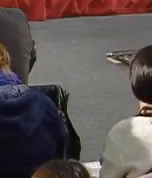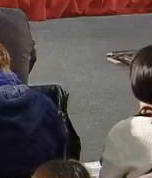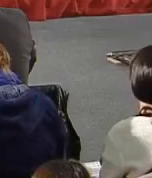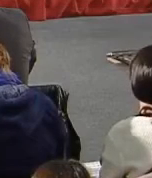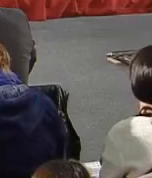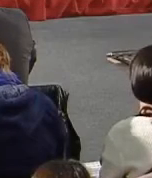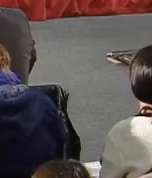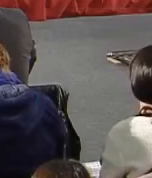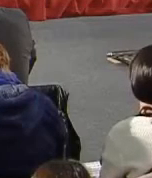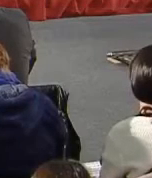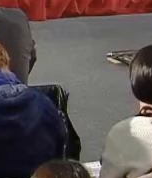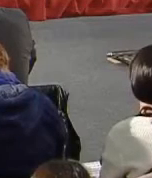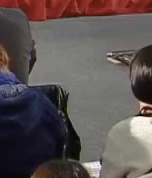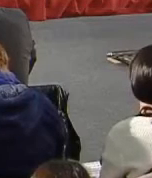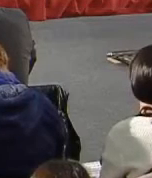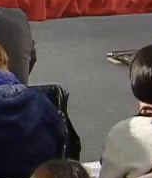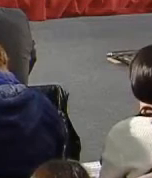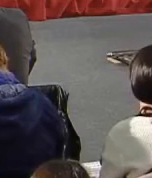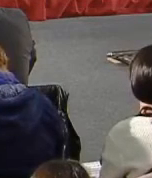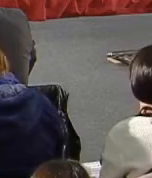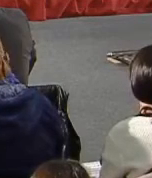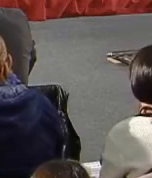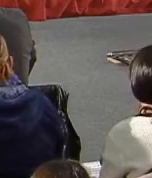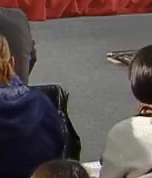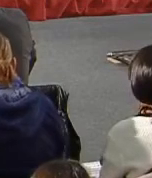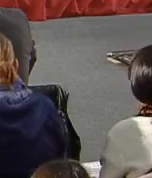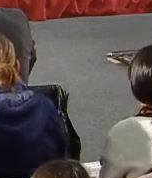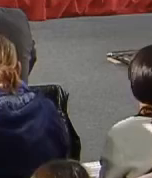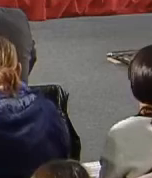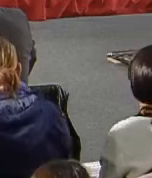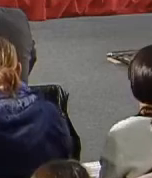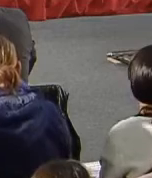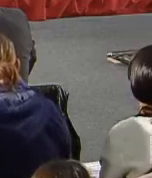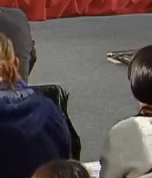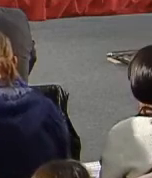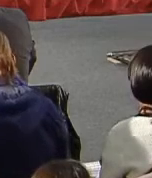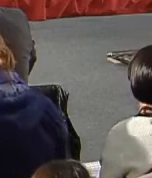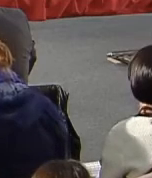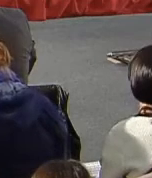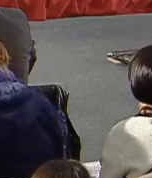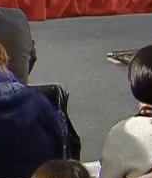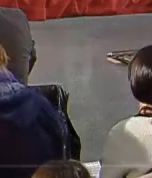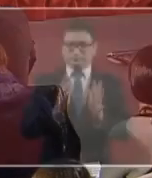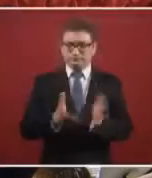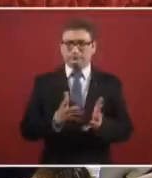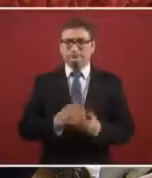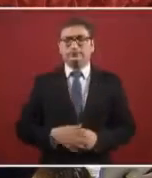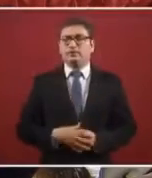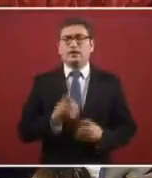talked. That an advancement. Always there's opposition.